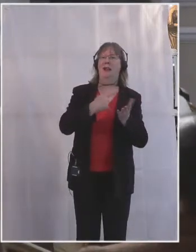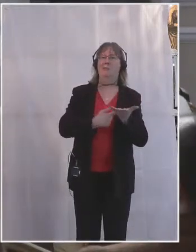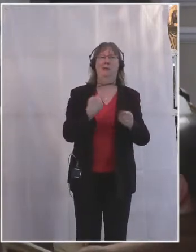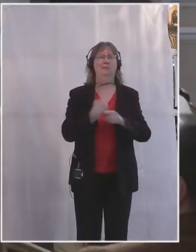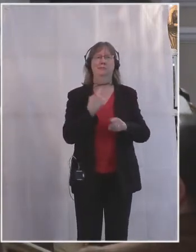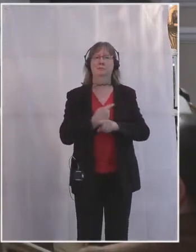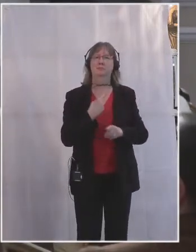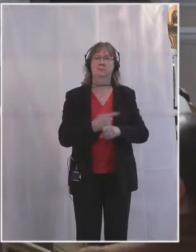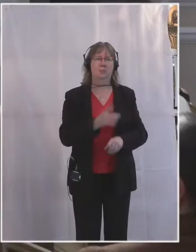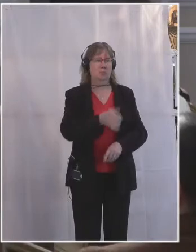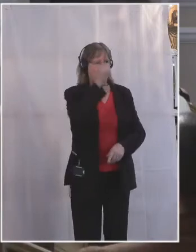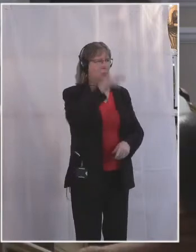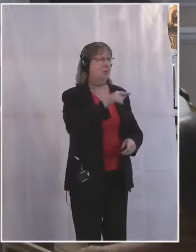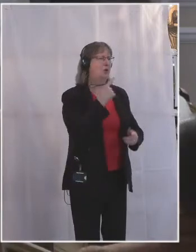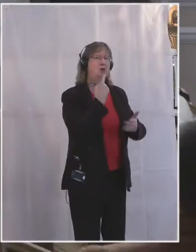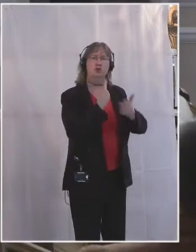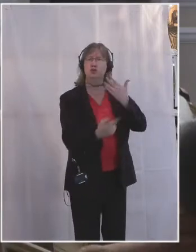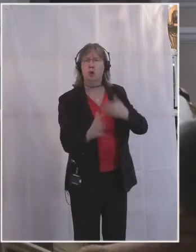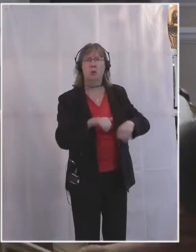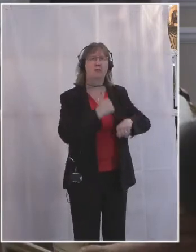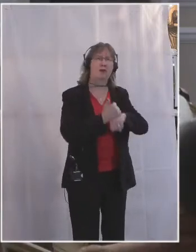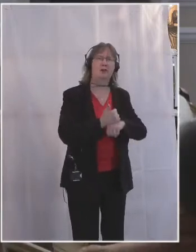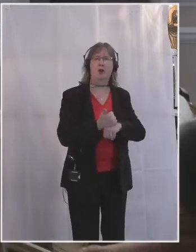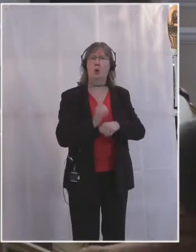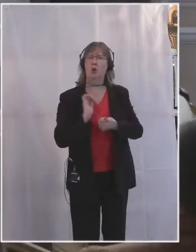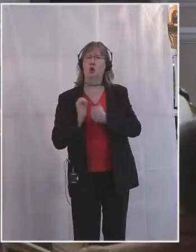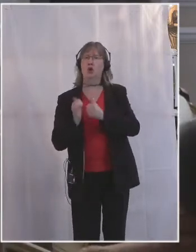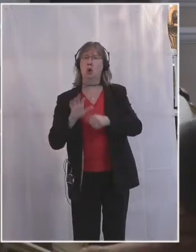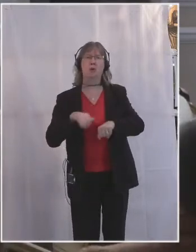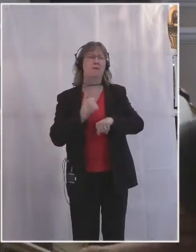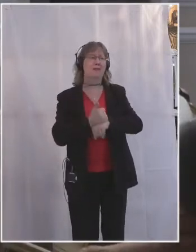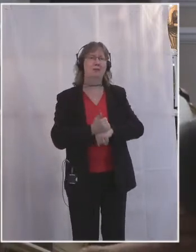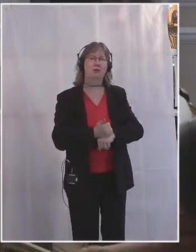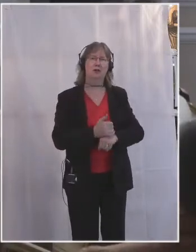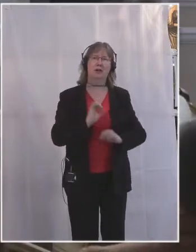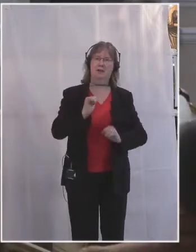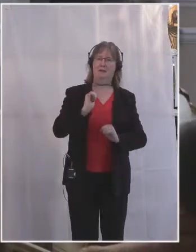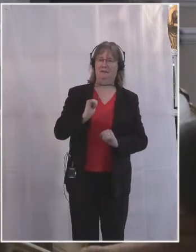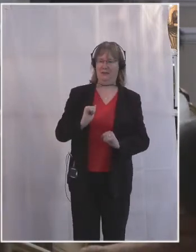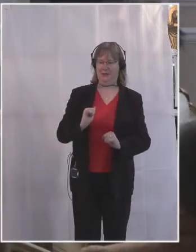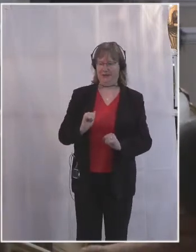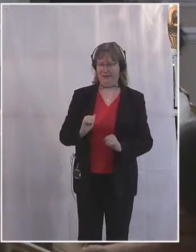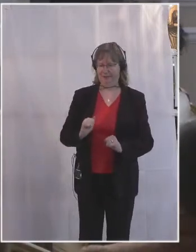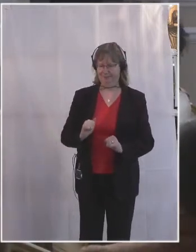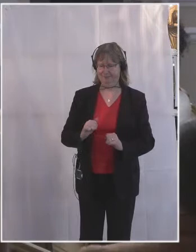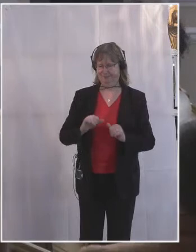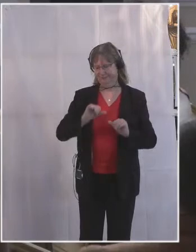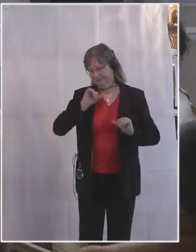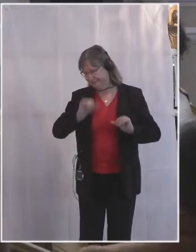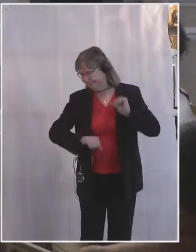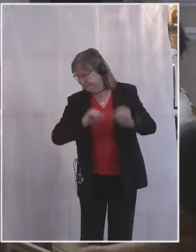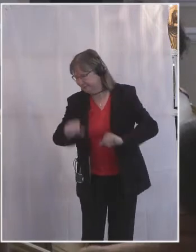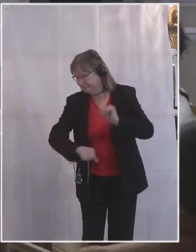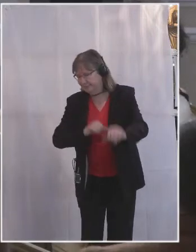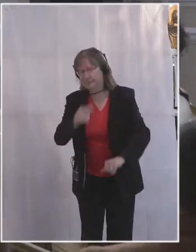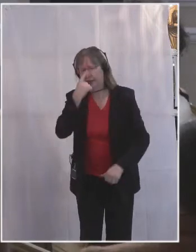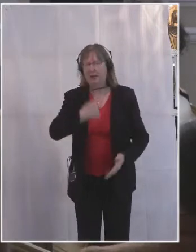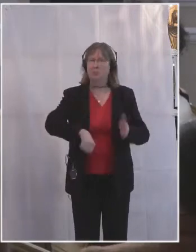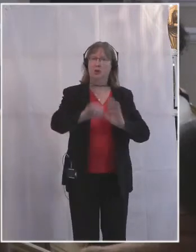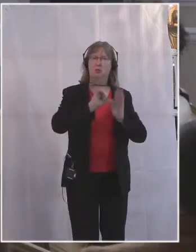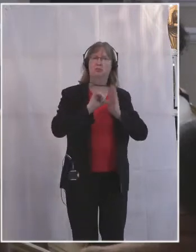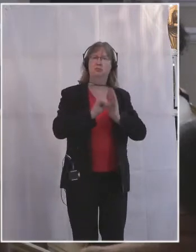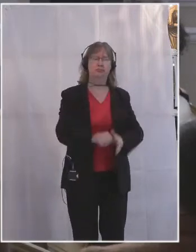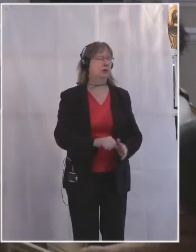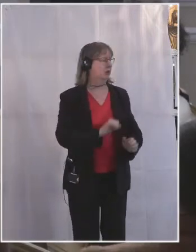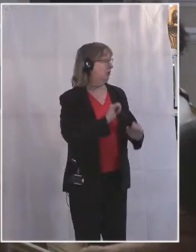real challenge whether you're a solo founder or a co-founder. That entrepreneurial journey is really, really difficult at times. So can you share